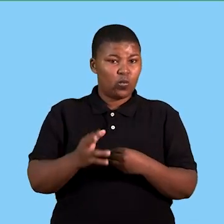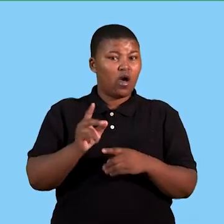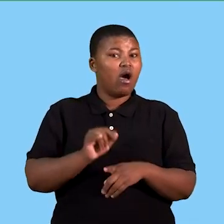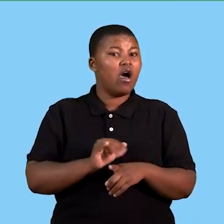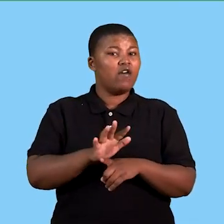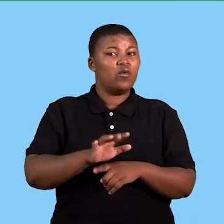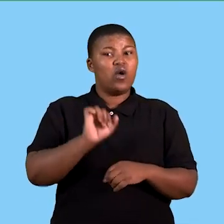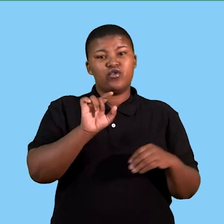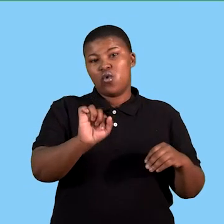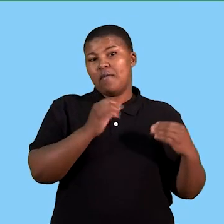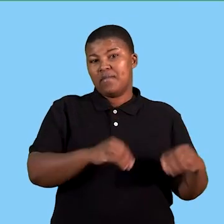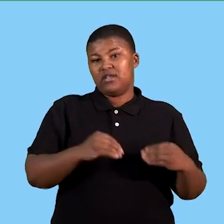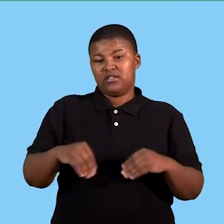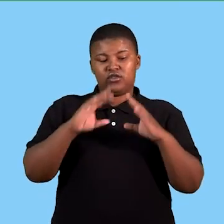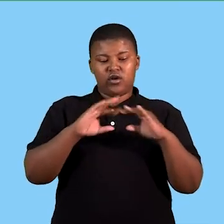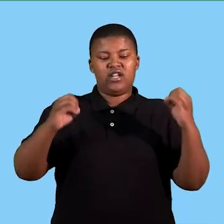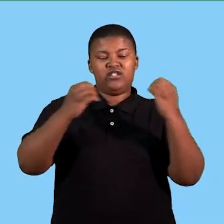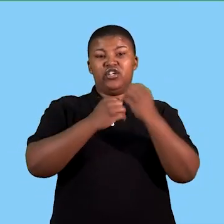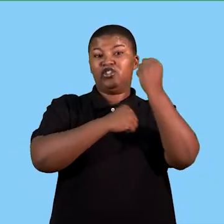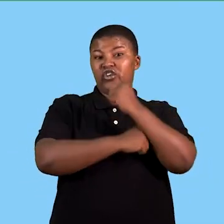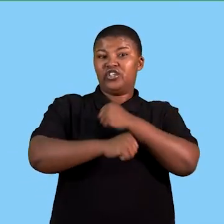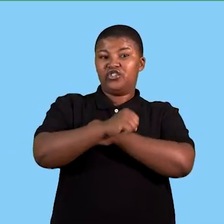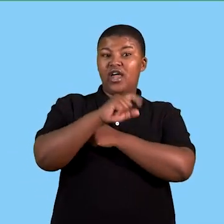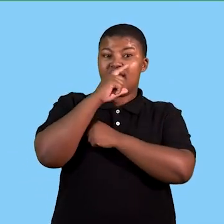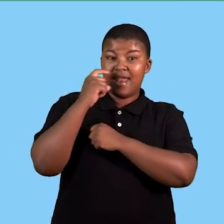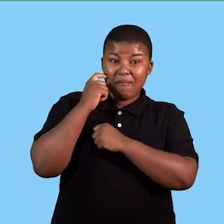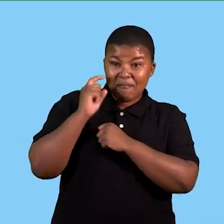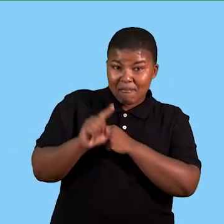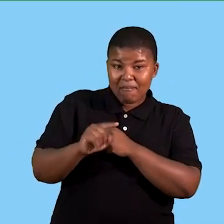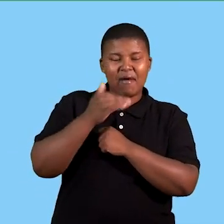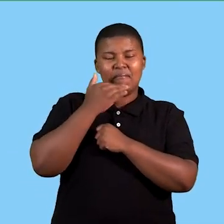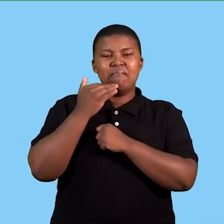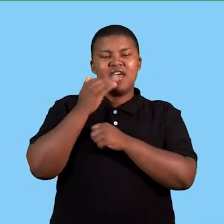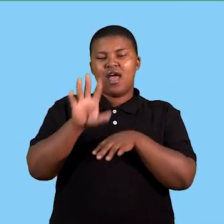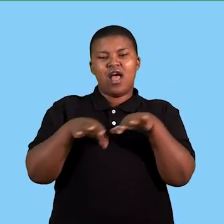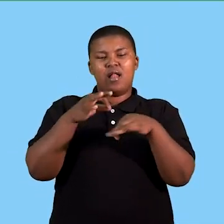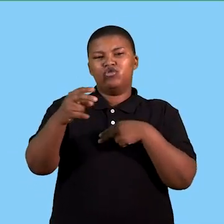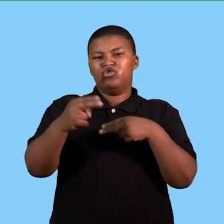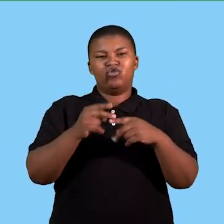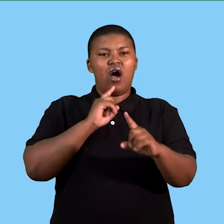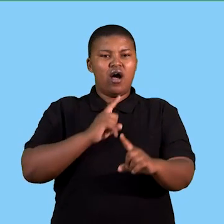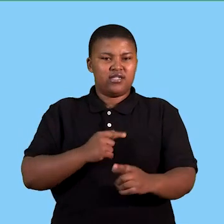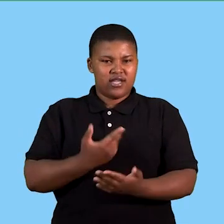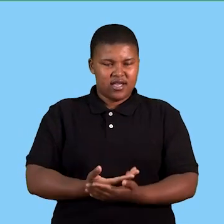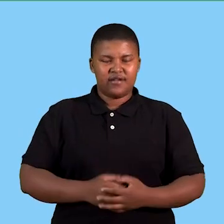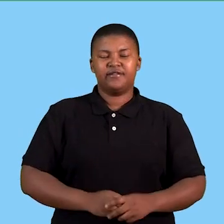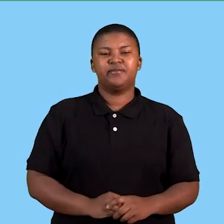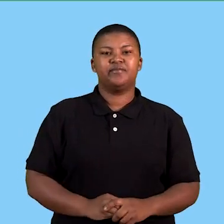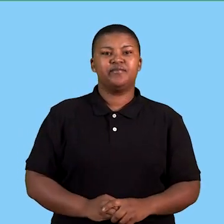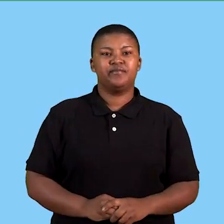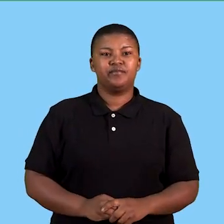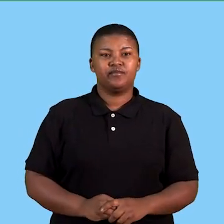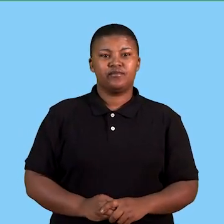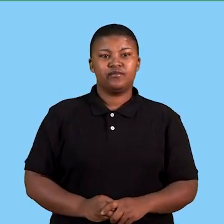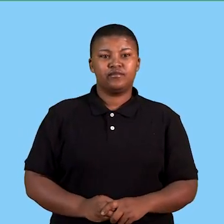that will influence. Now, when they say name, it's no need to elaborate. You can only shortly give your answer. So